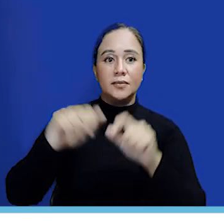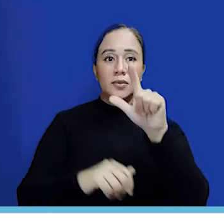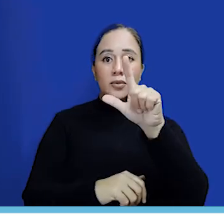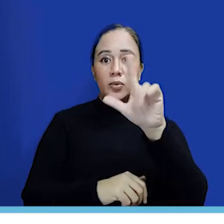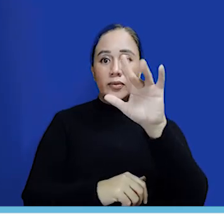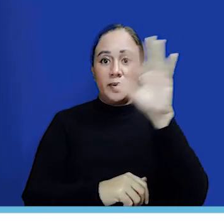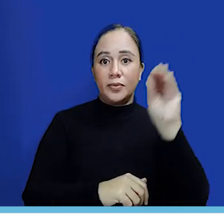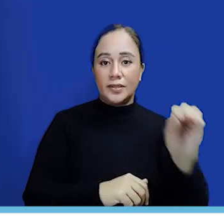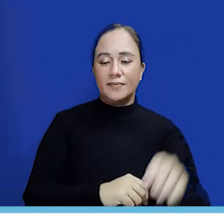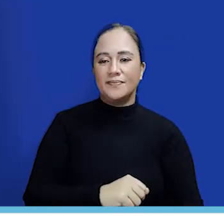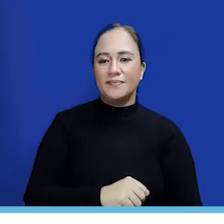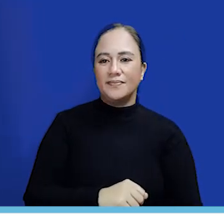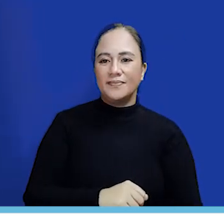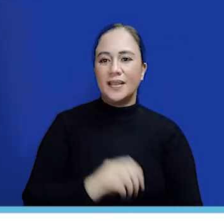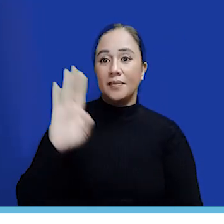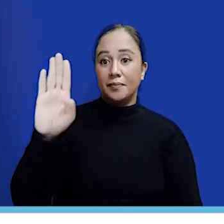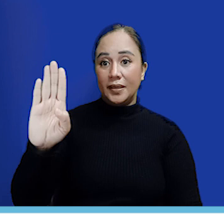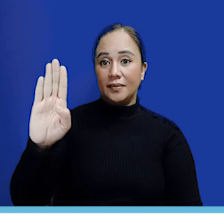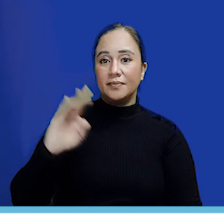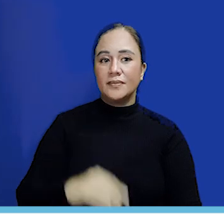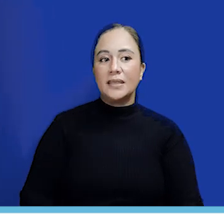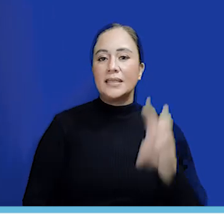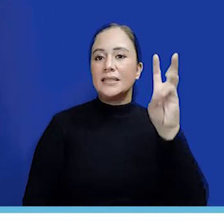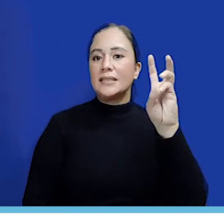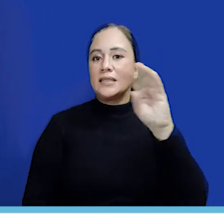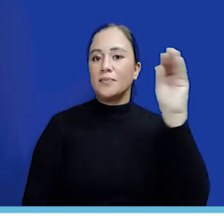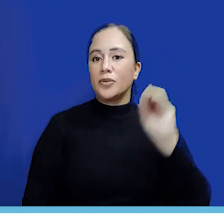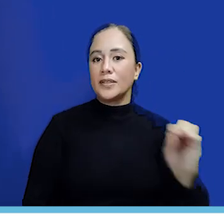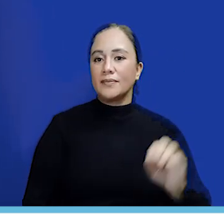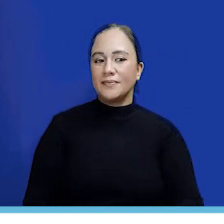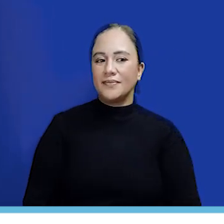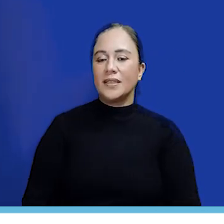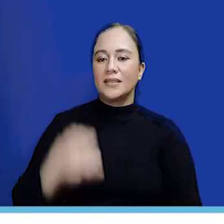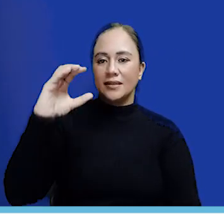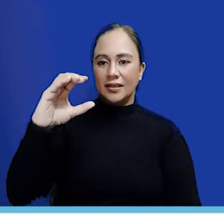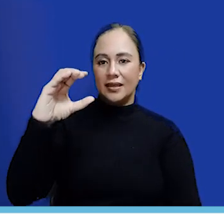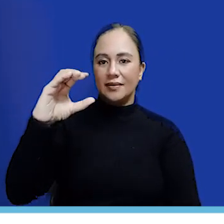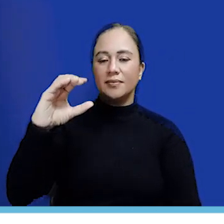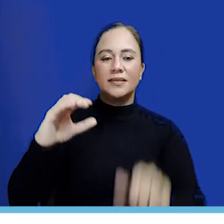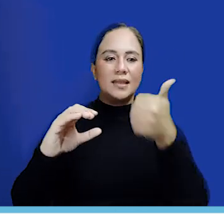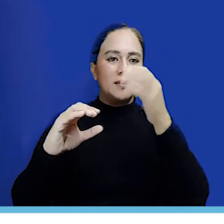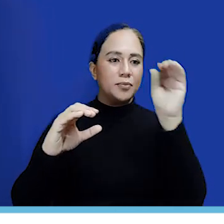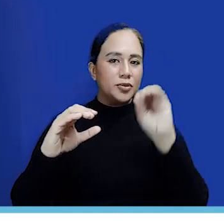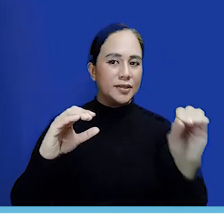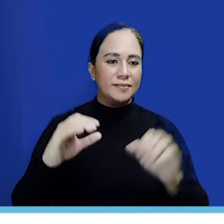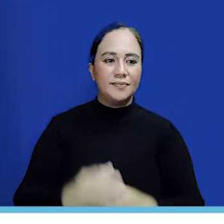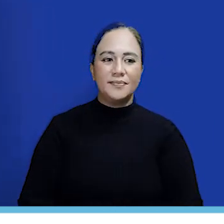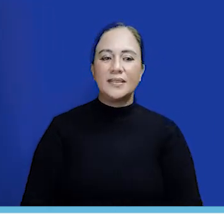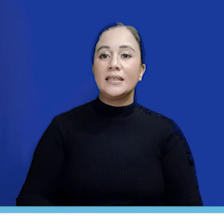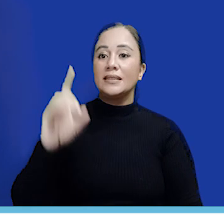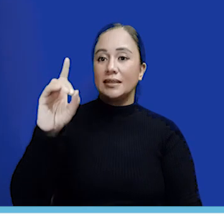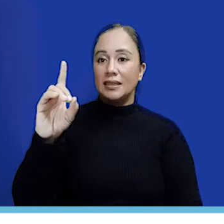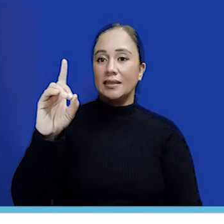A. 25%, B. 16%, C.